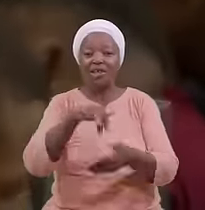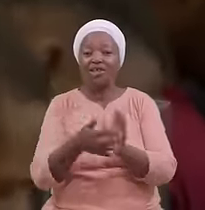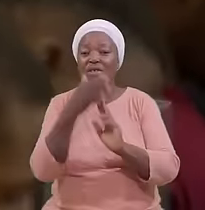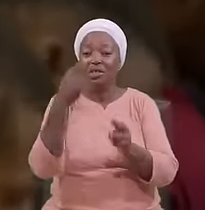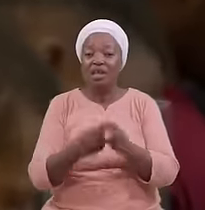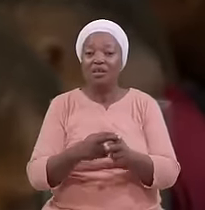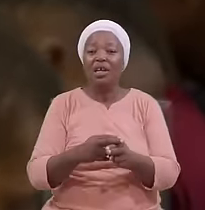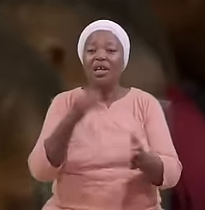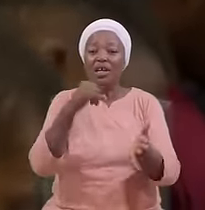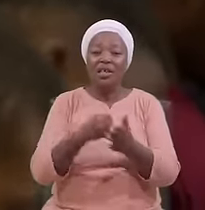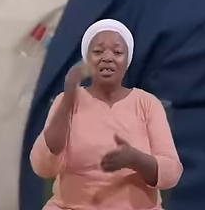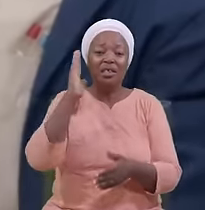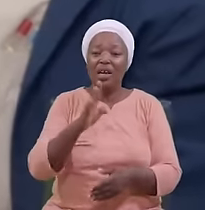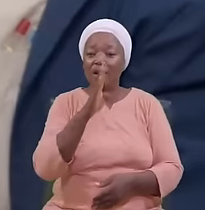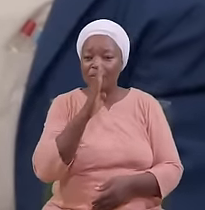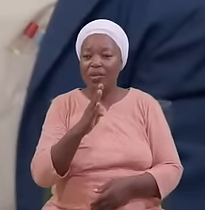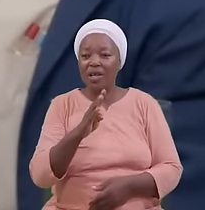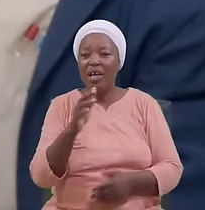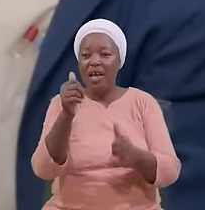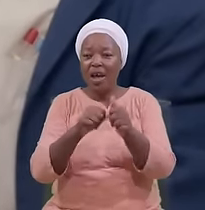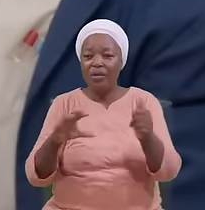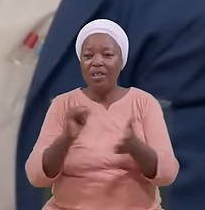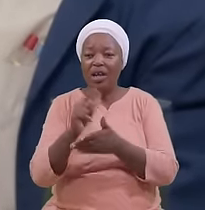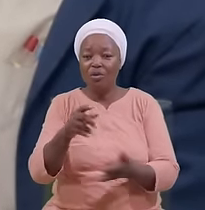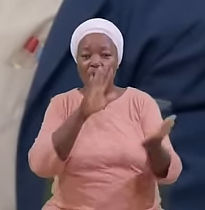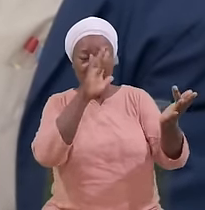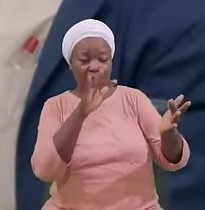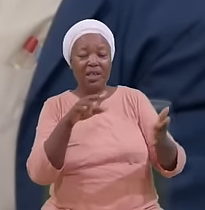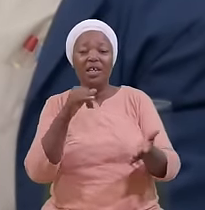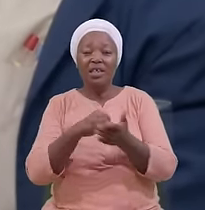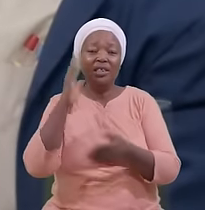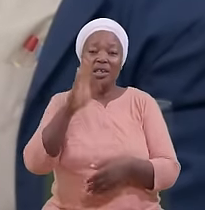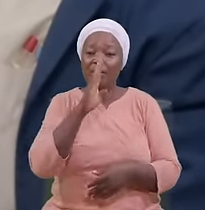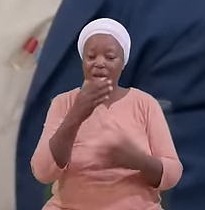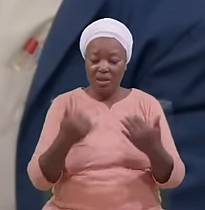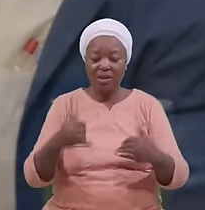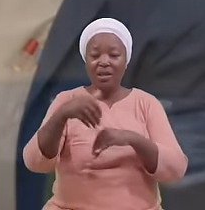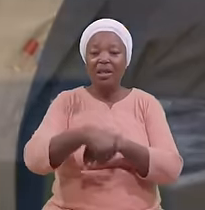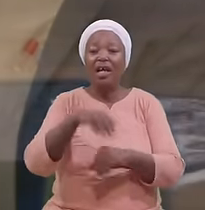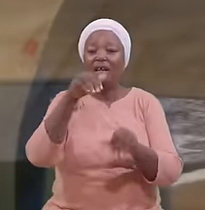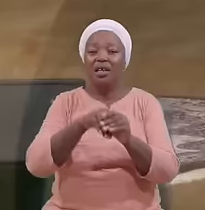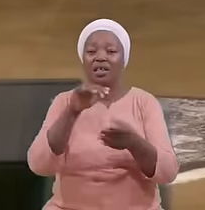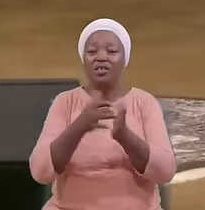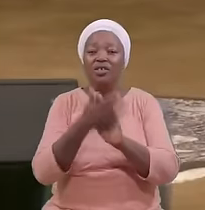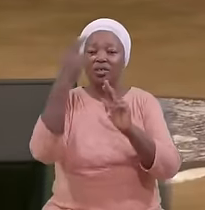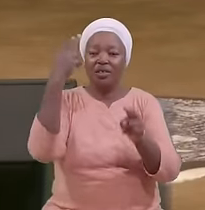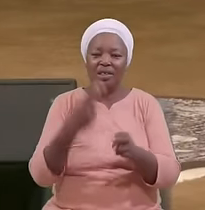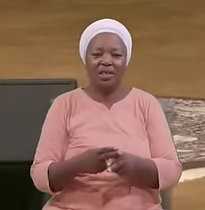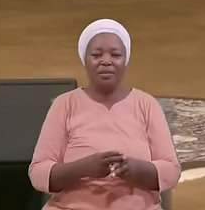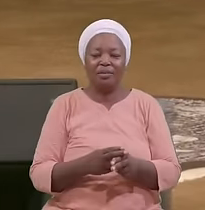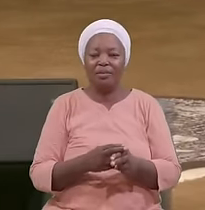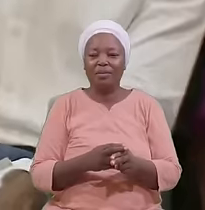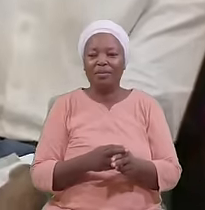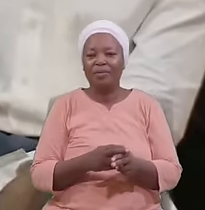It shall be everything you expect. It shall be tonight in Jesus'